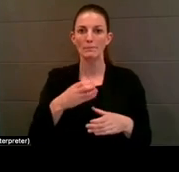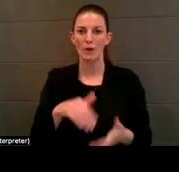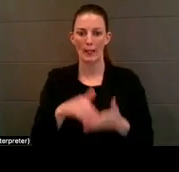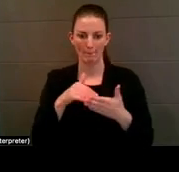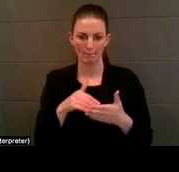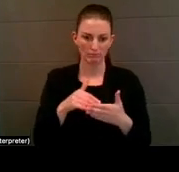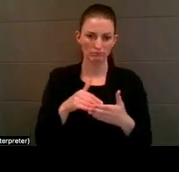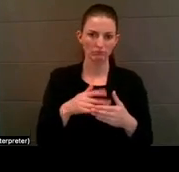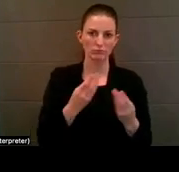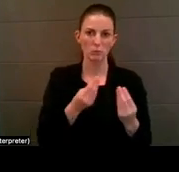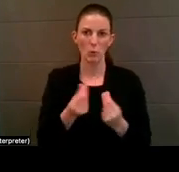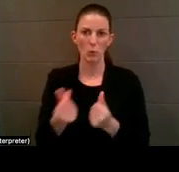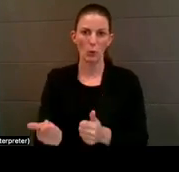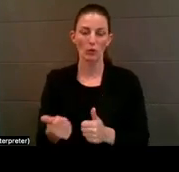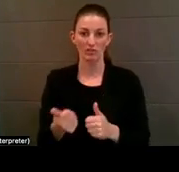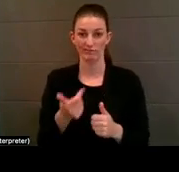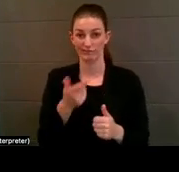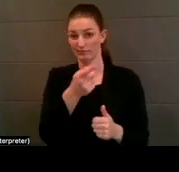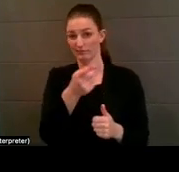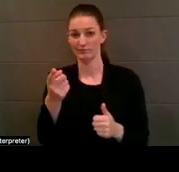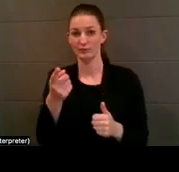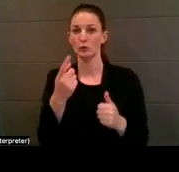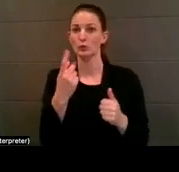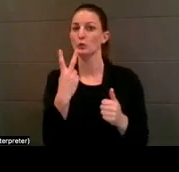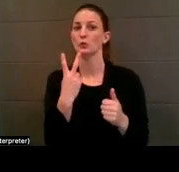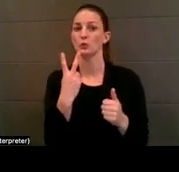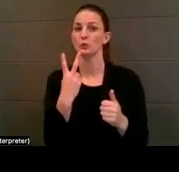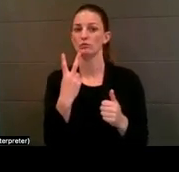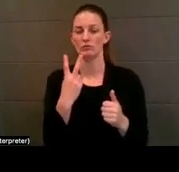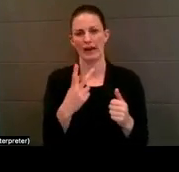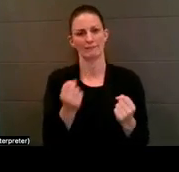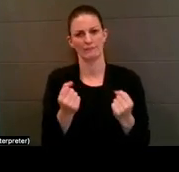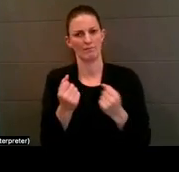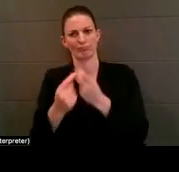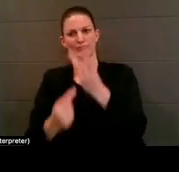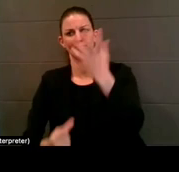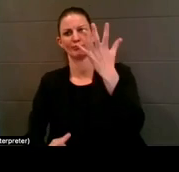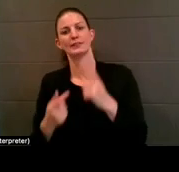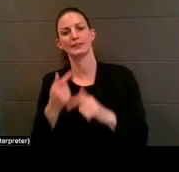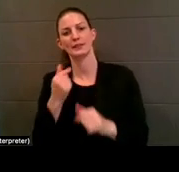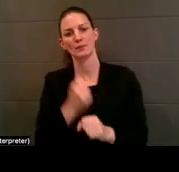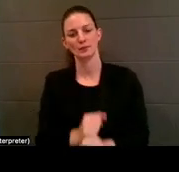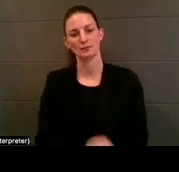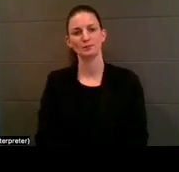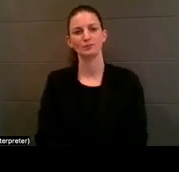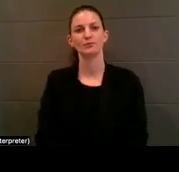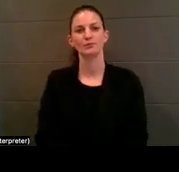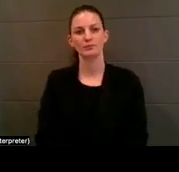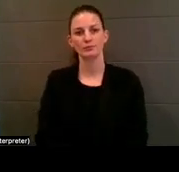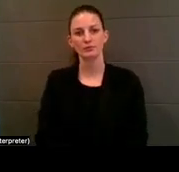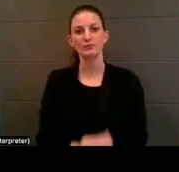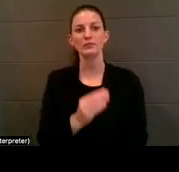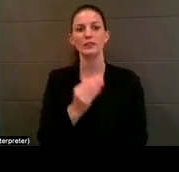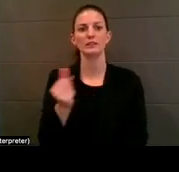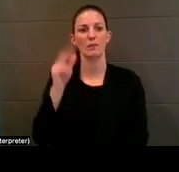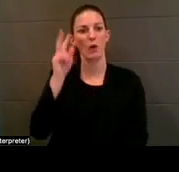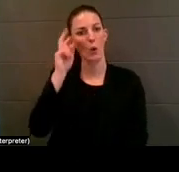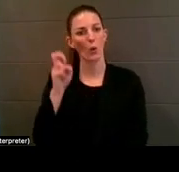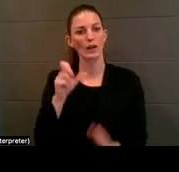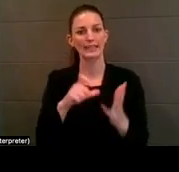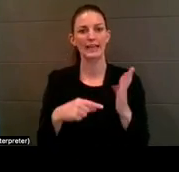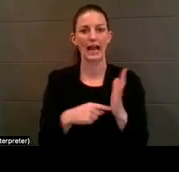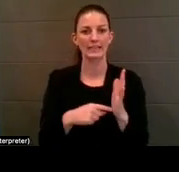many examples. I've just popped a few here. The cut-up cup, or some people call it the nosy cup, is